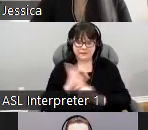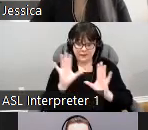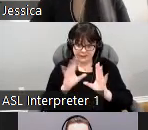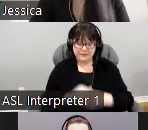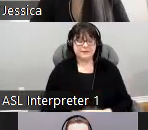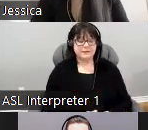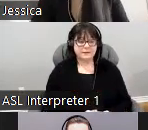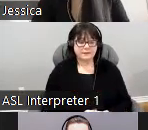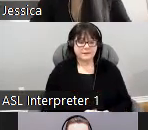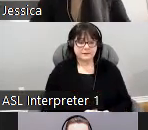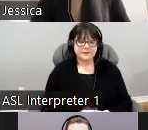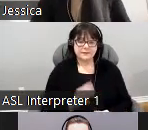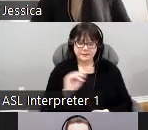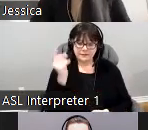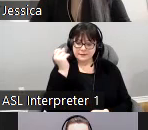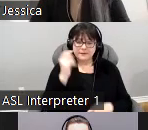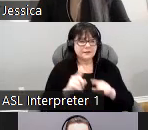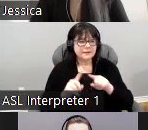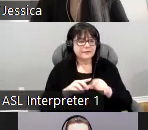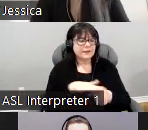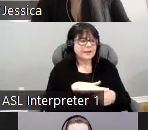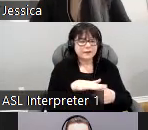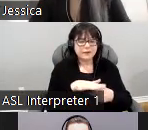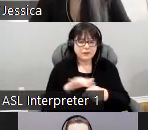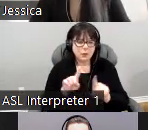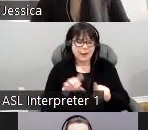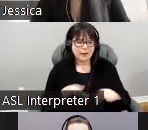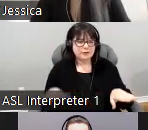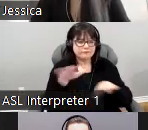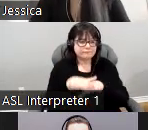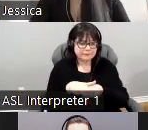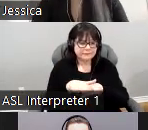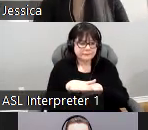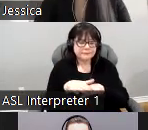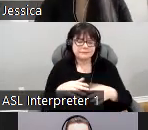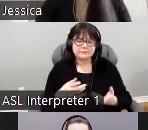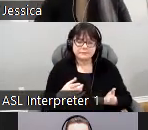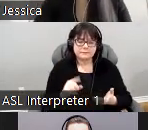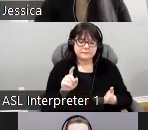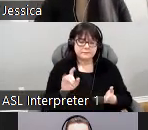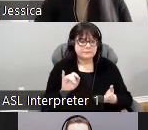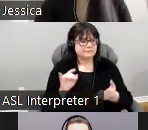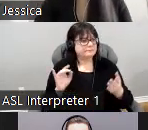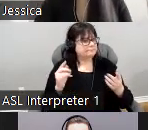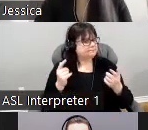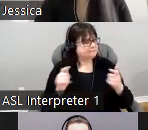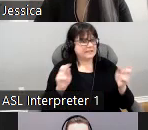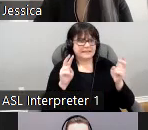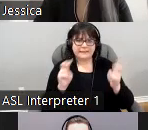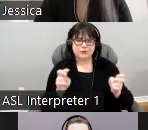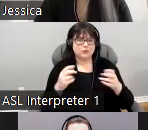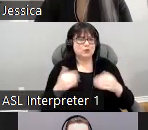crossing of the diverse intersectionalities. So as I said, it is a big issue. It is a big project for